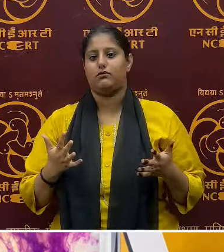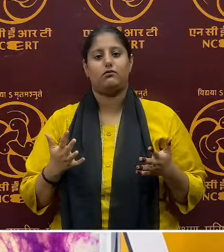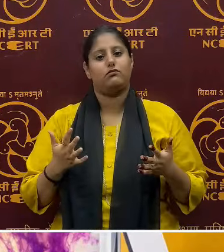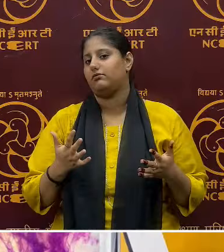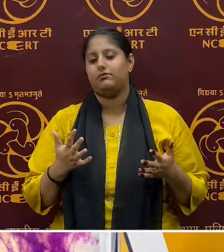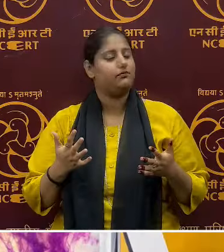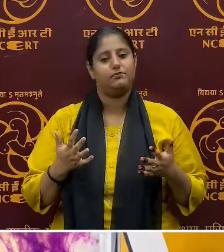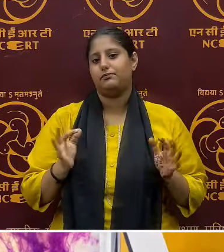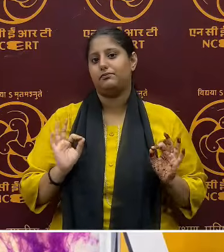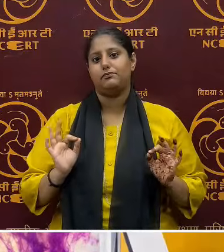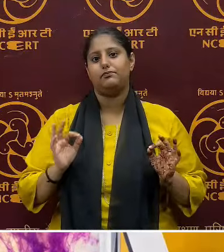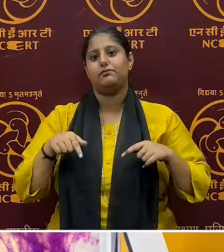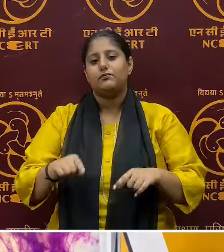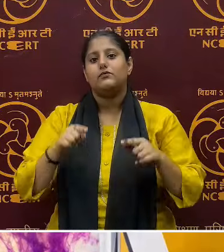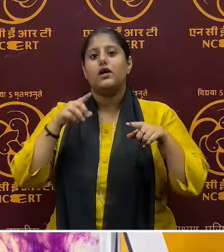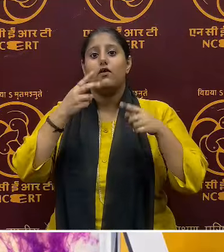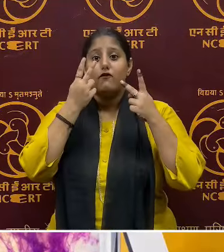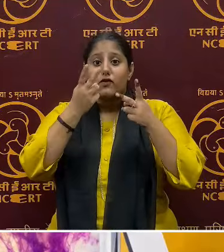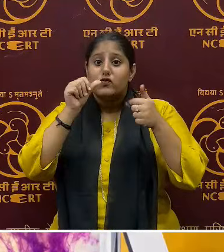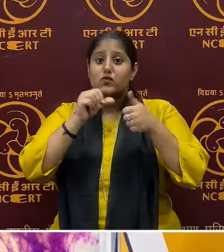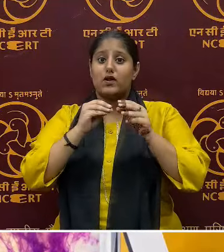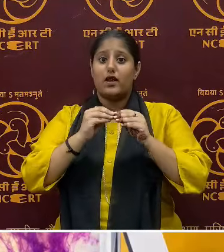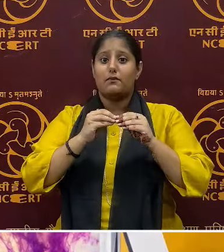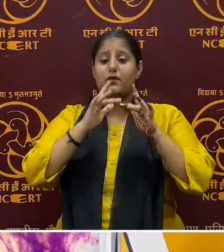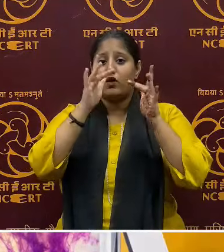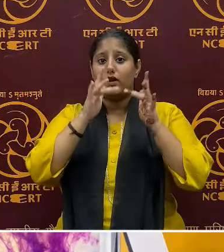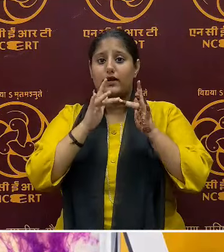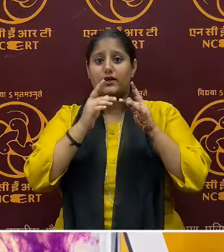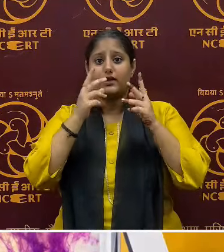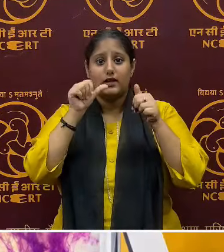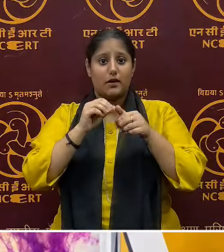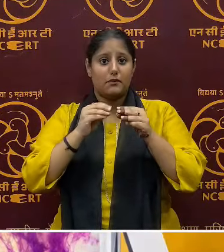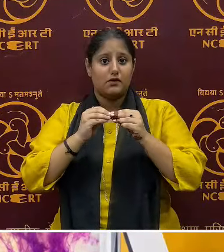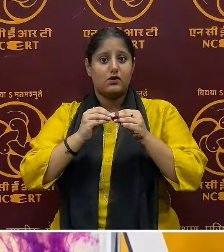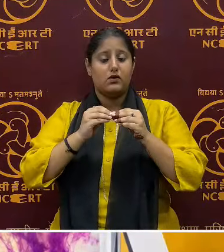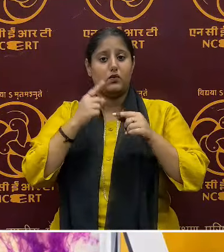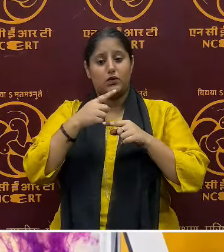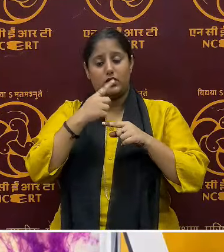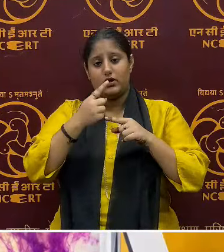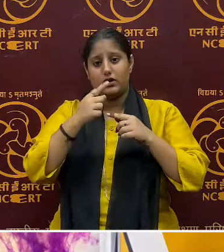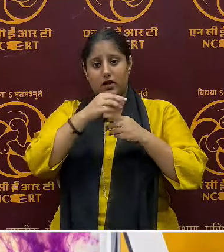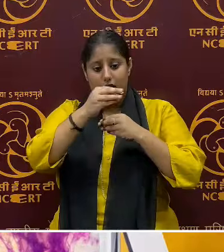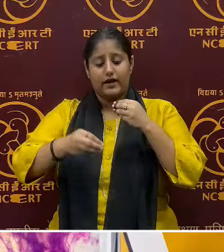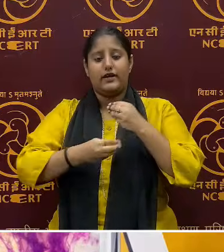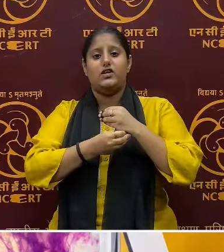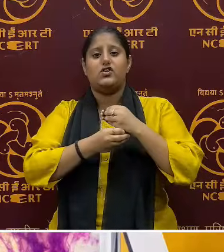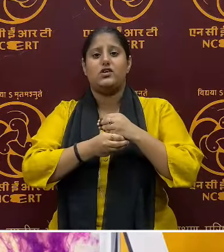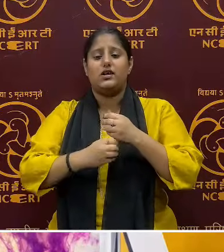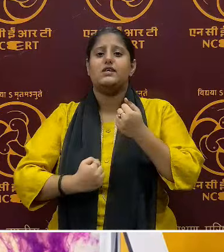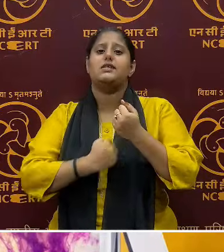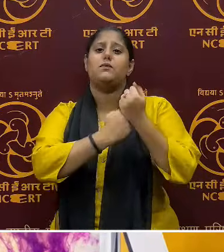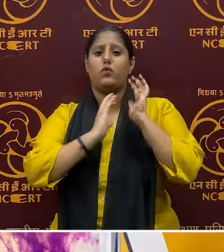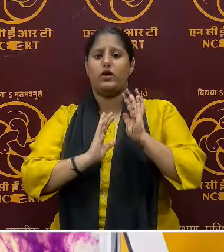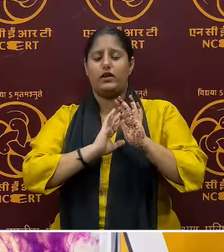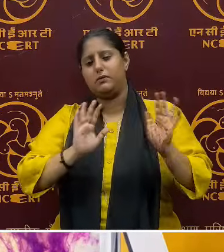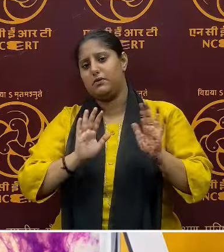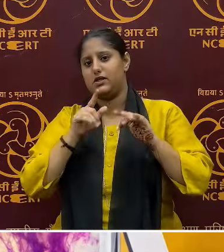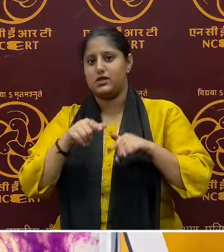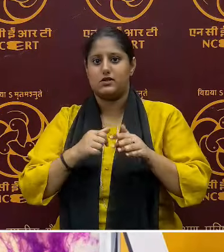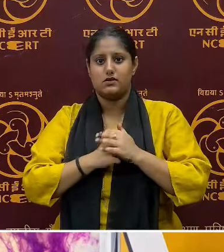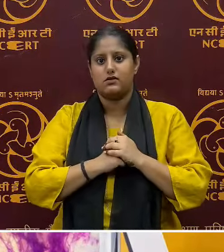physical laboratories. Virtual labs are just additional support to that of real laboratories. Great. Now we're talking